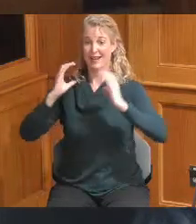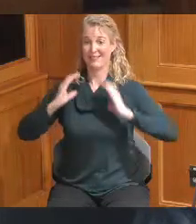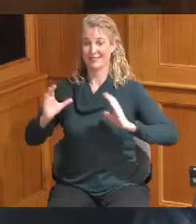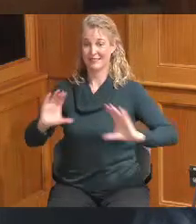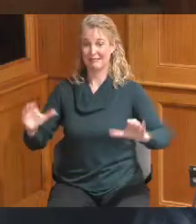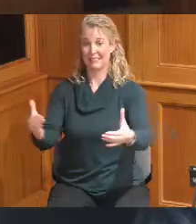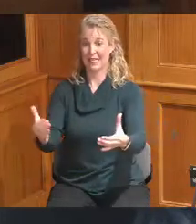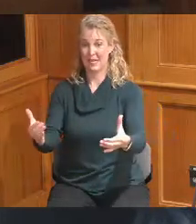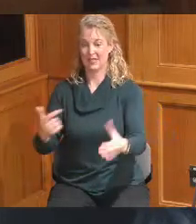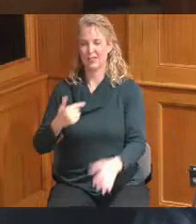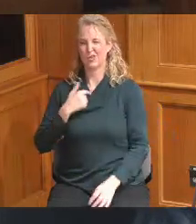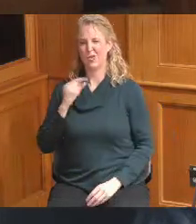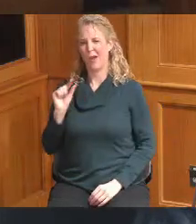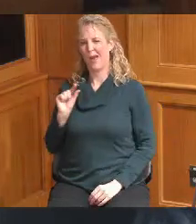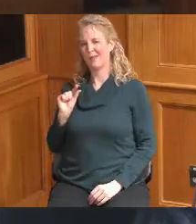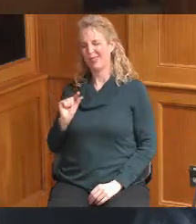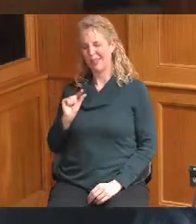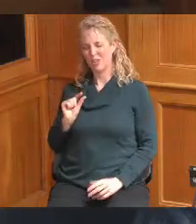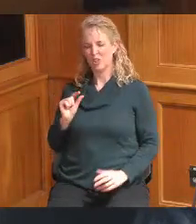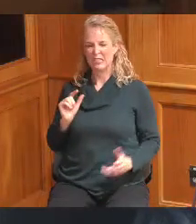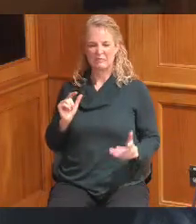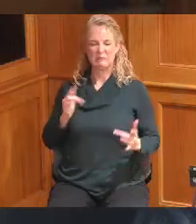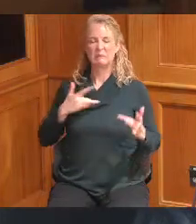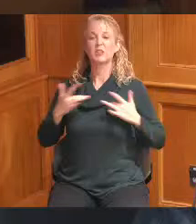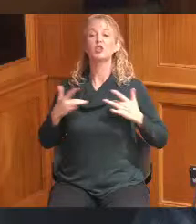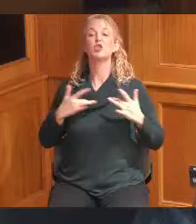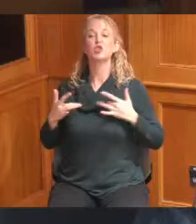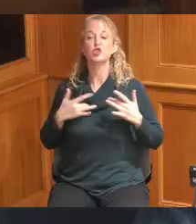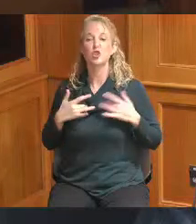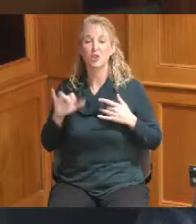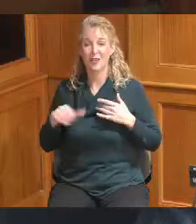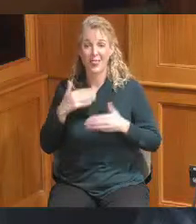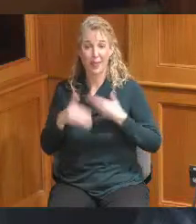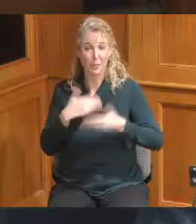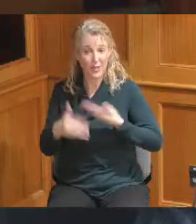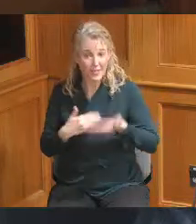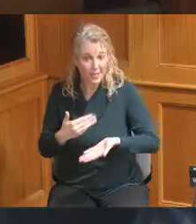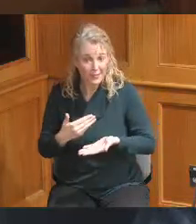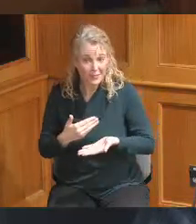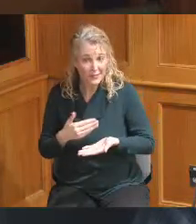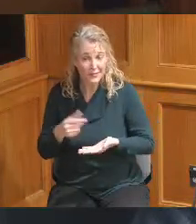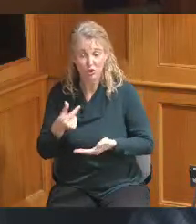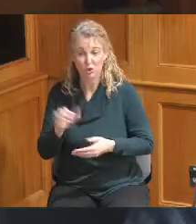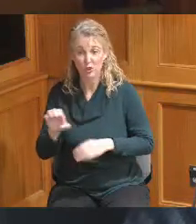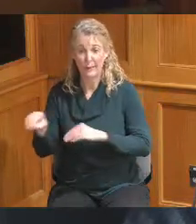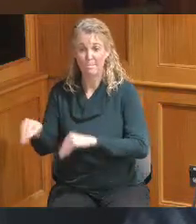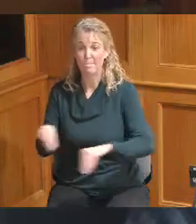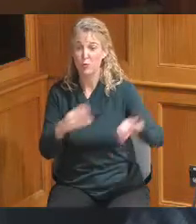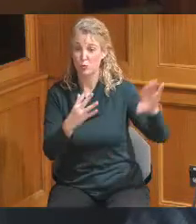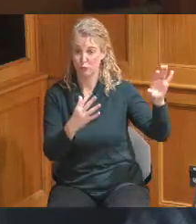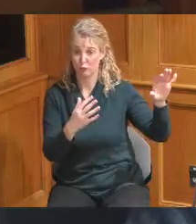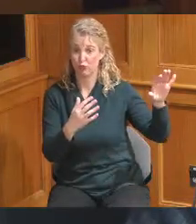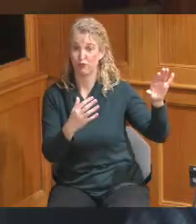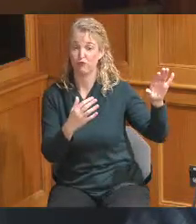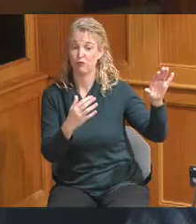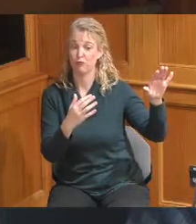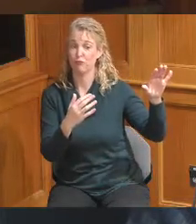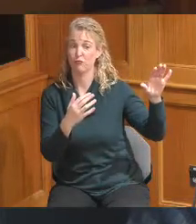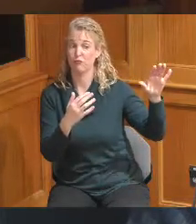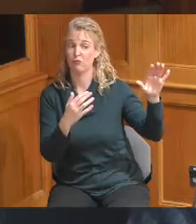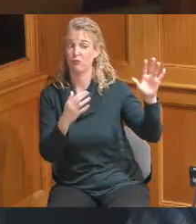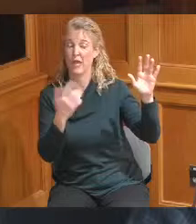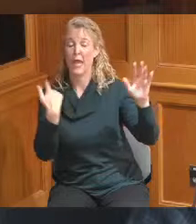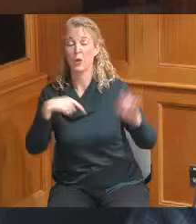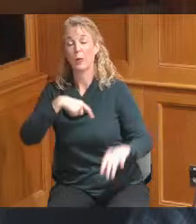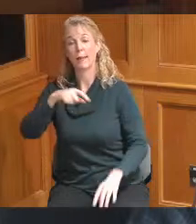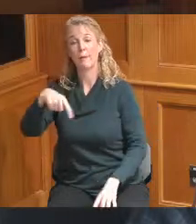I was just a little concerned that during that process, it was a movement of trying to say